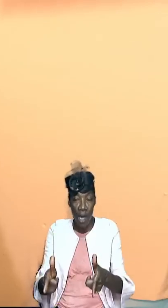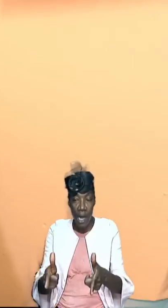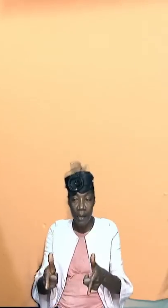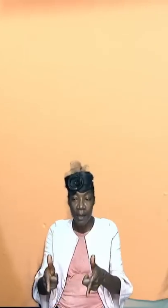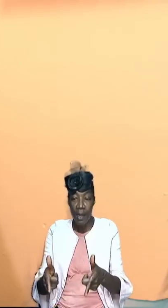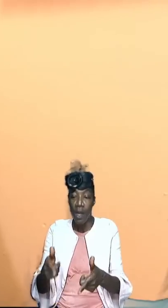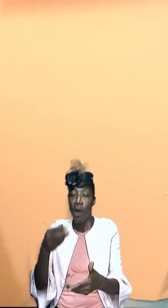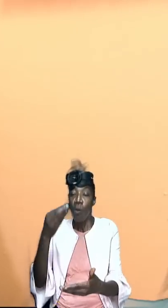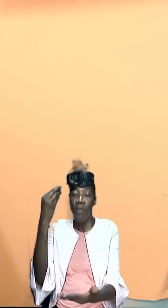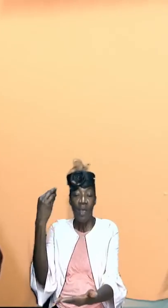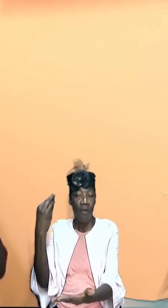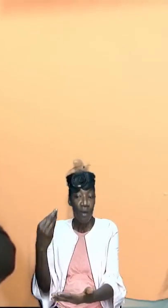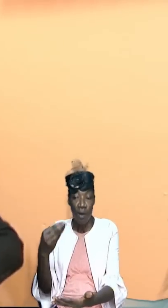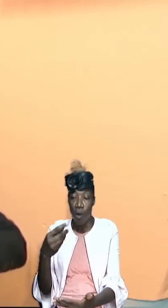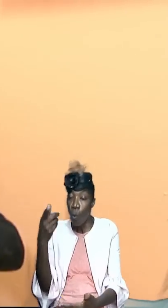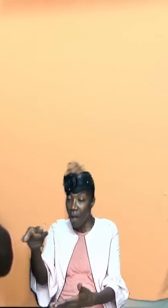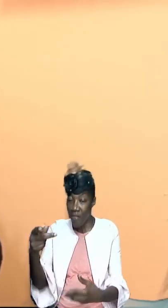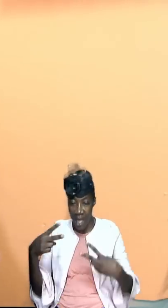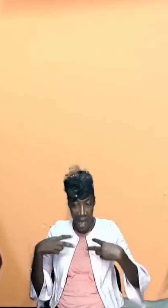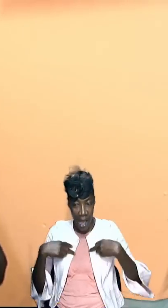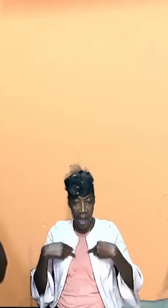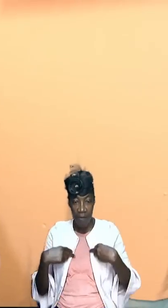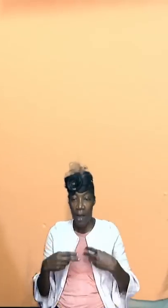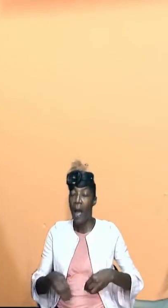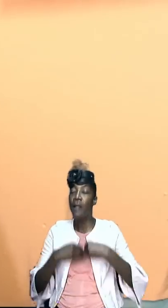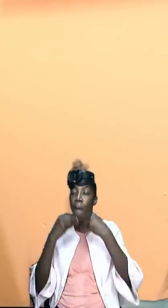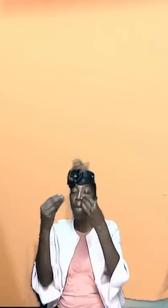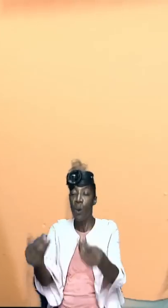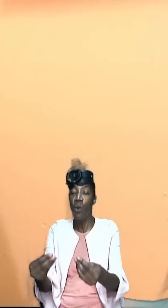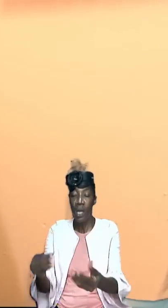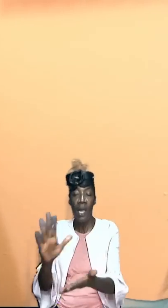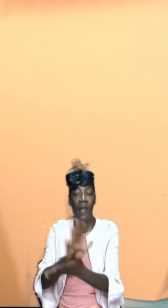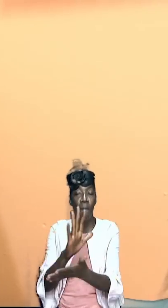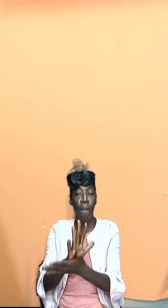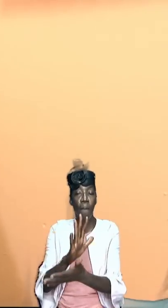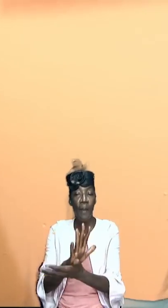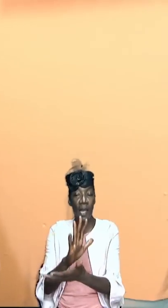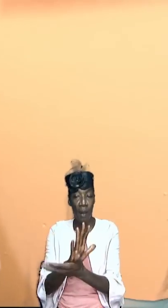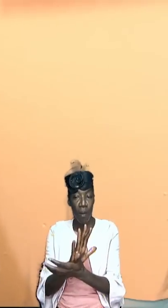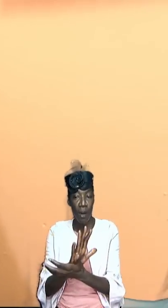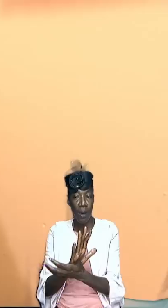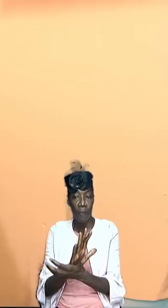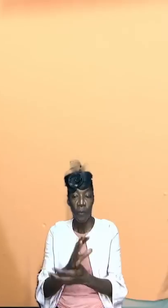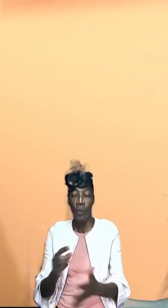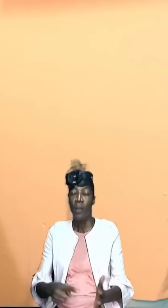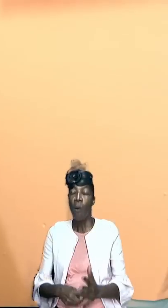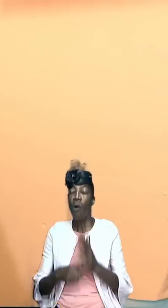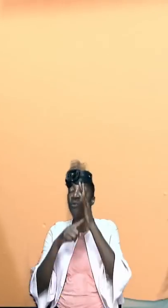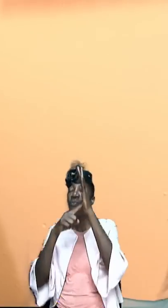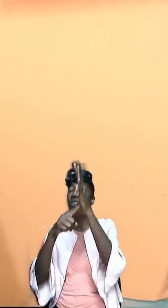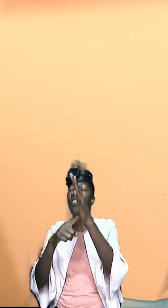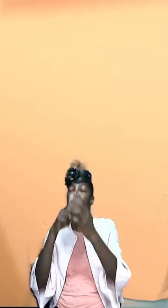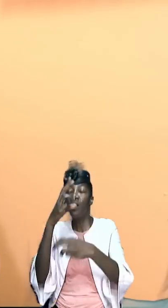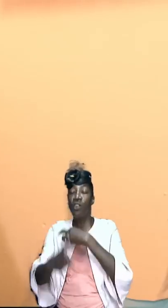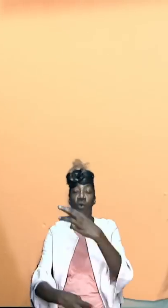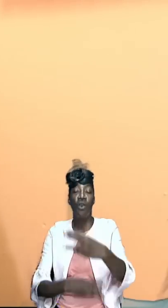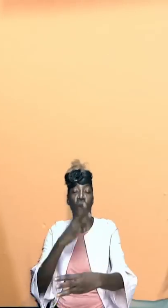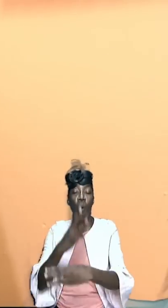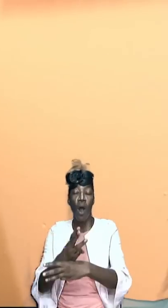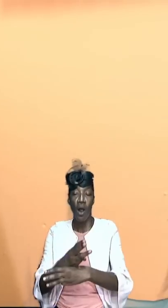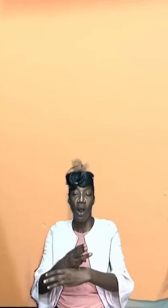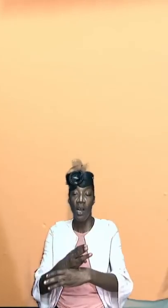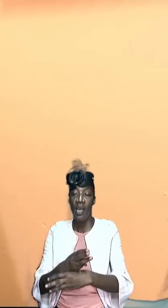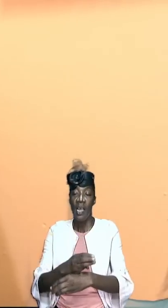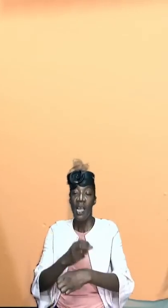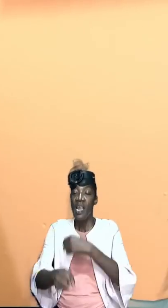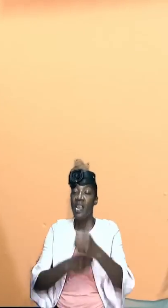that they have and what they have put forth in a paper that was presented to the world in the year